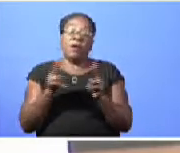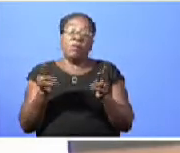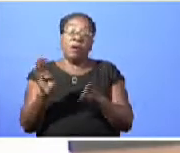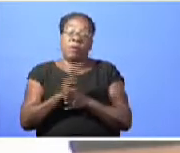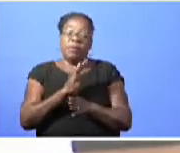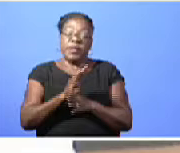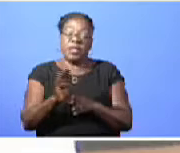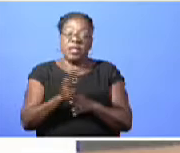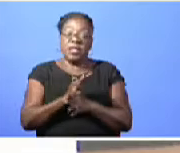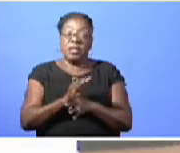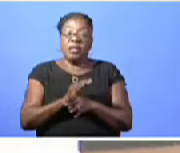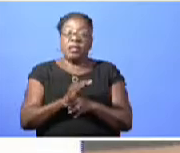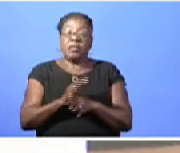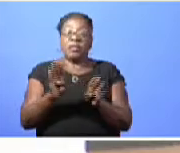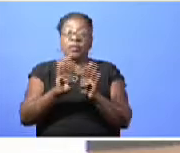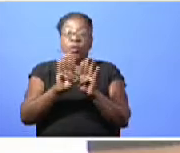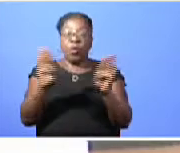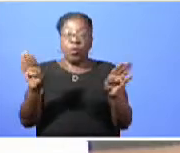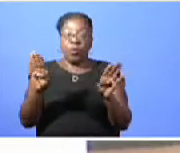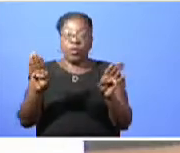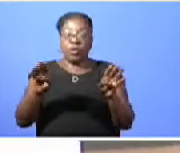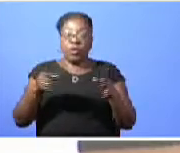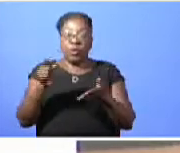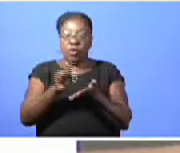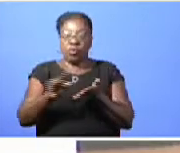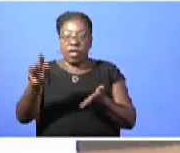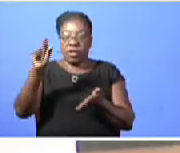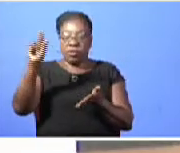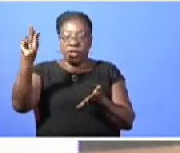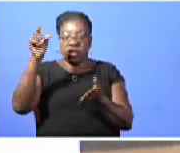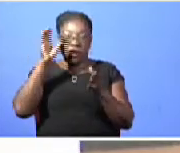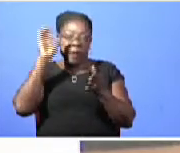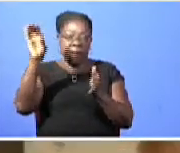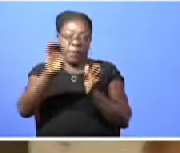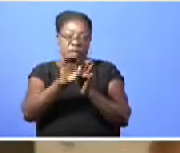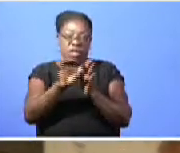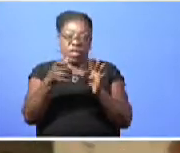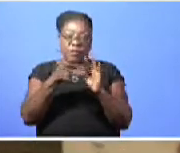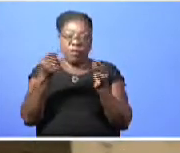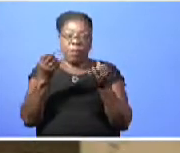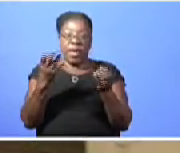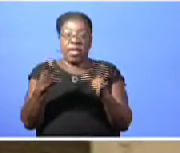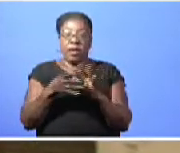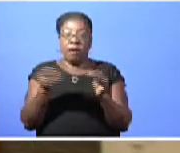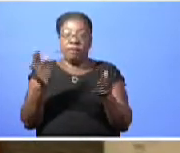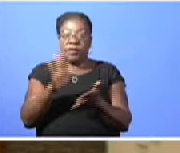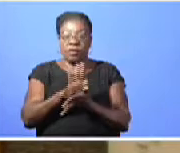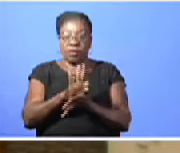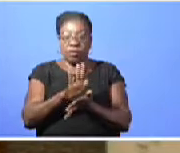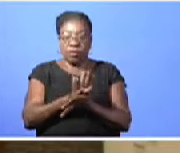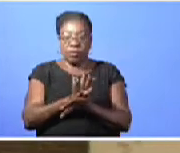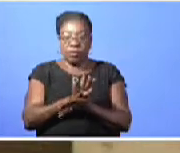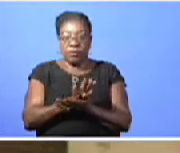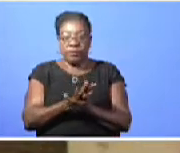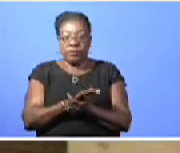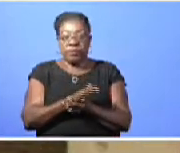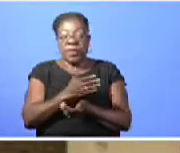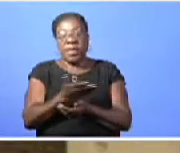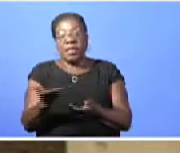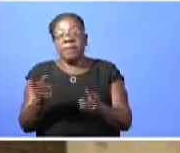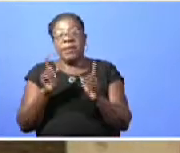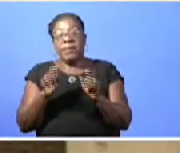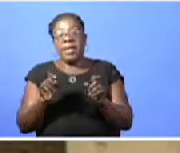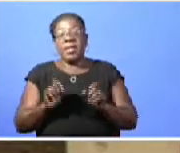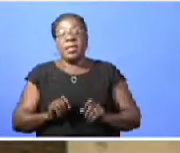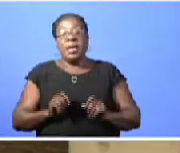opened, doing graduation portraits for many of the schools. To my surprise, there's been a lot of pent-up demand for